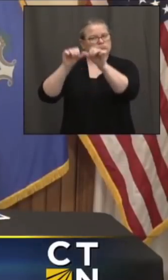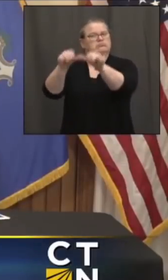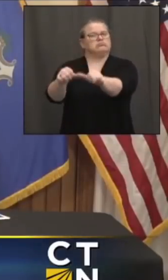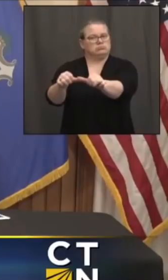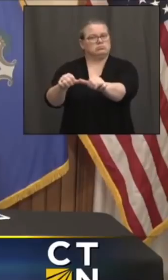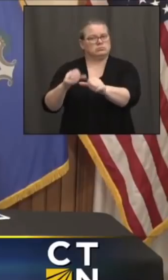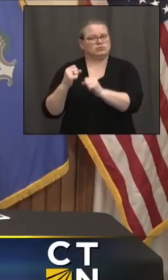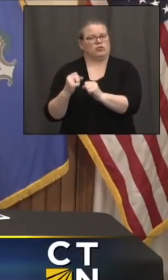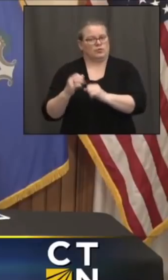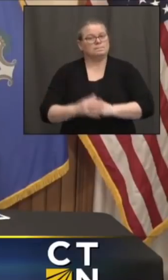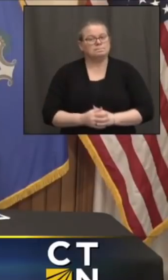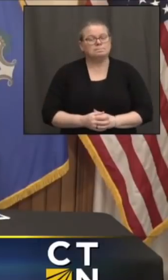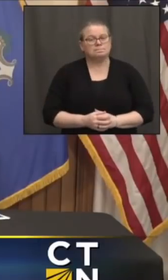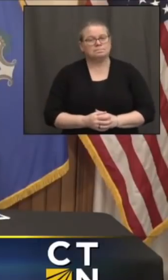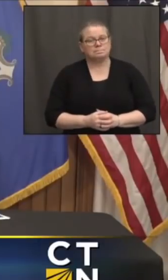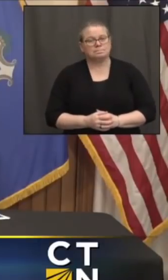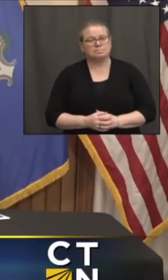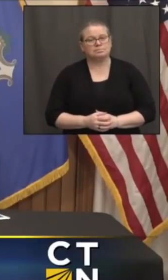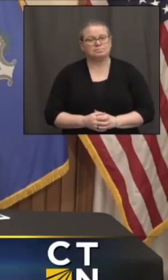Thank you.